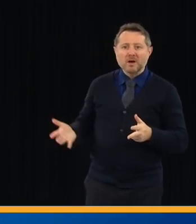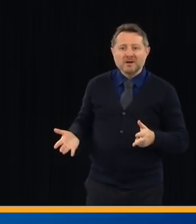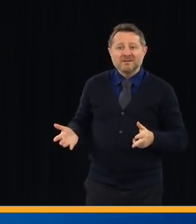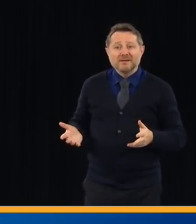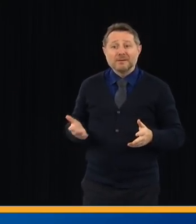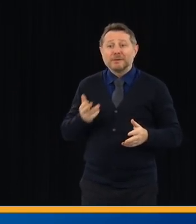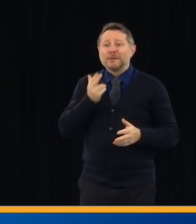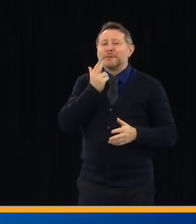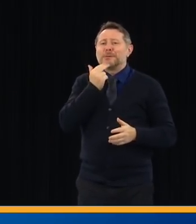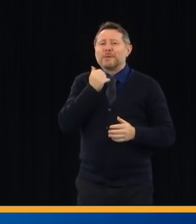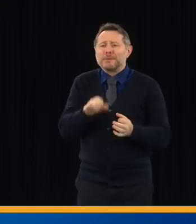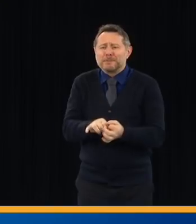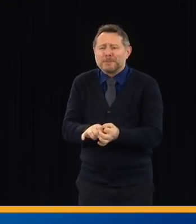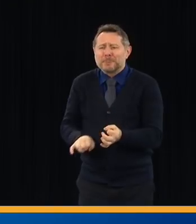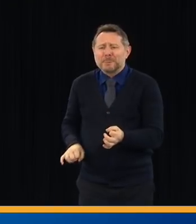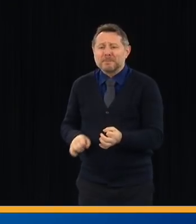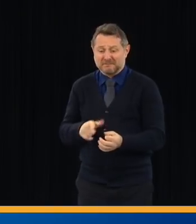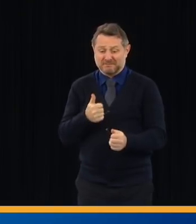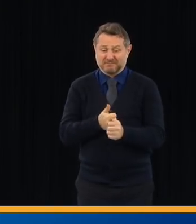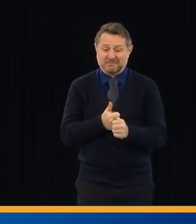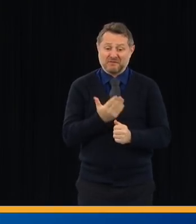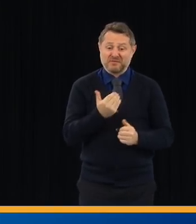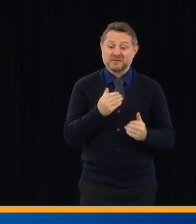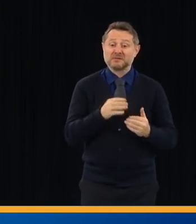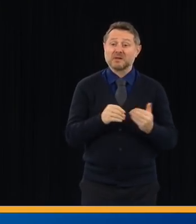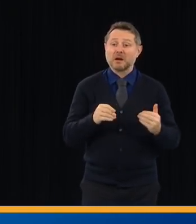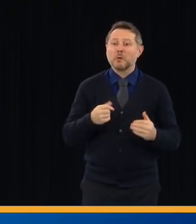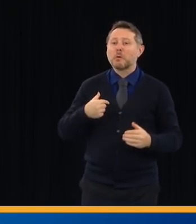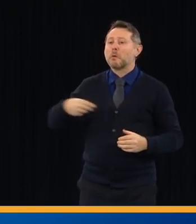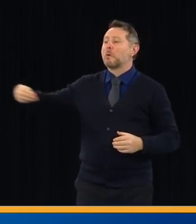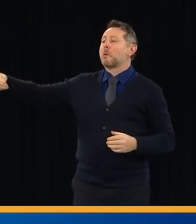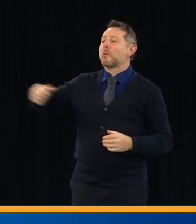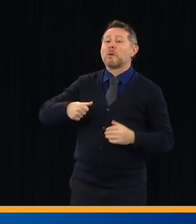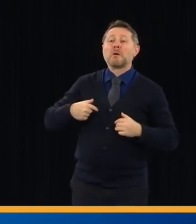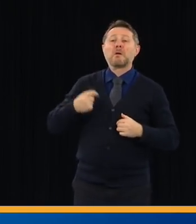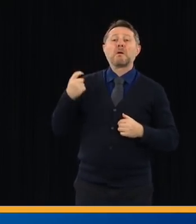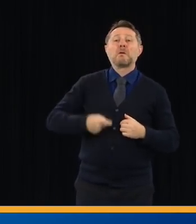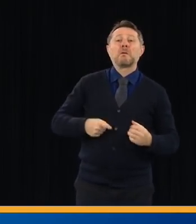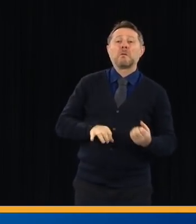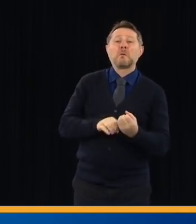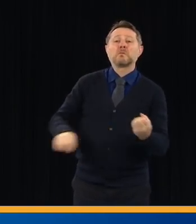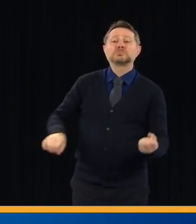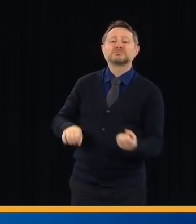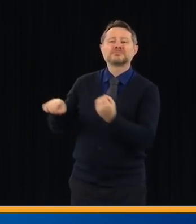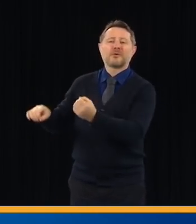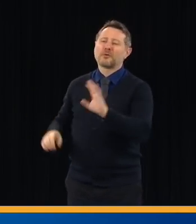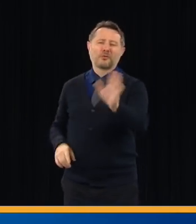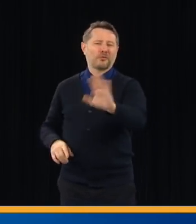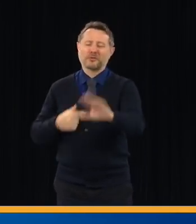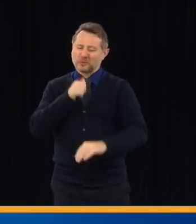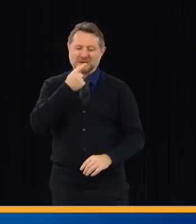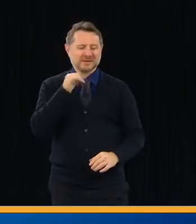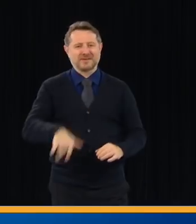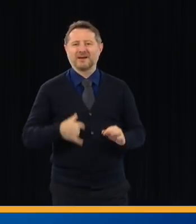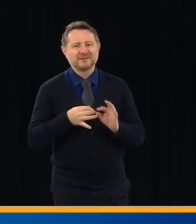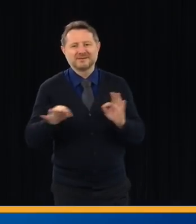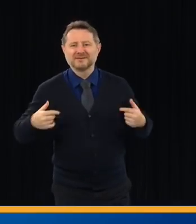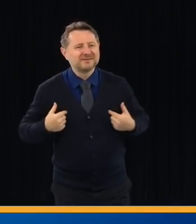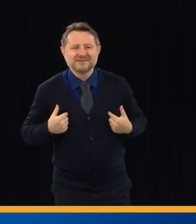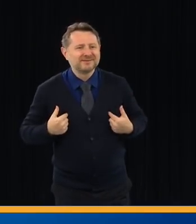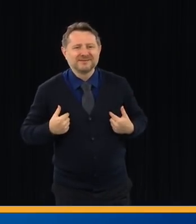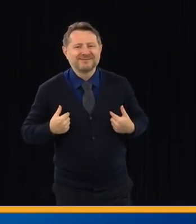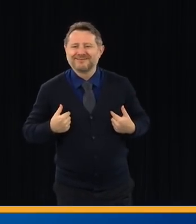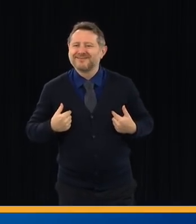me $15. You have to pay me $15 for it. What is the transaction that goes on? I don't